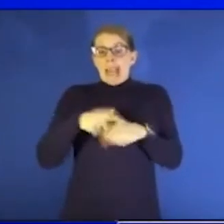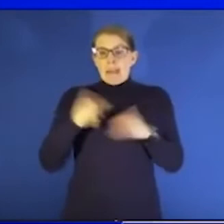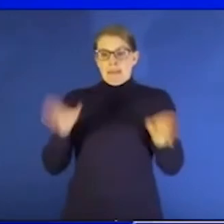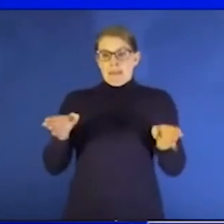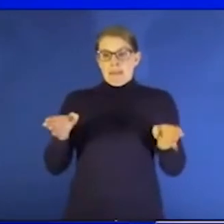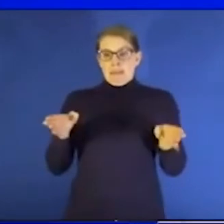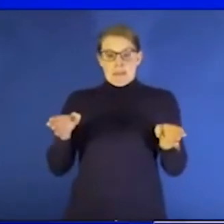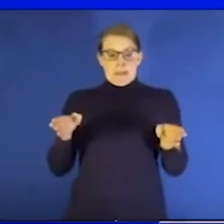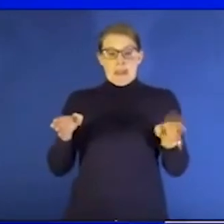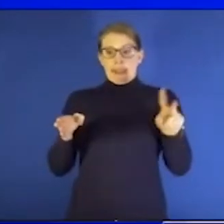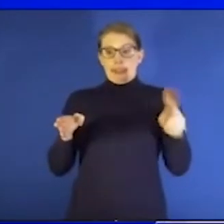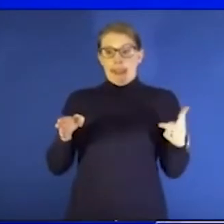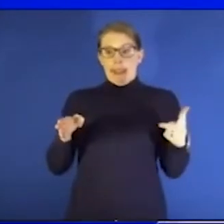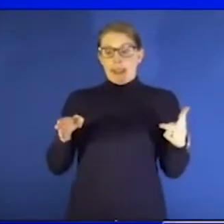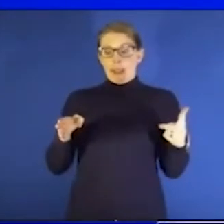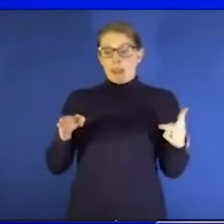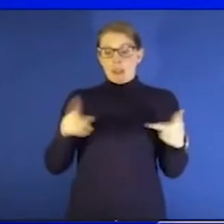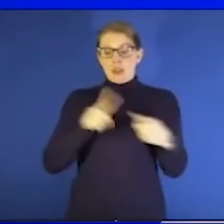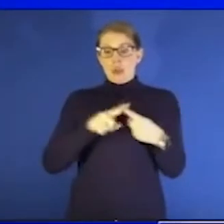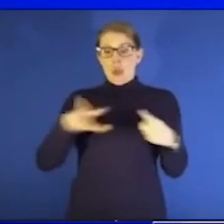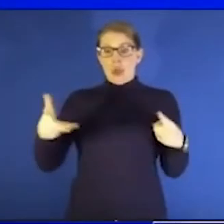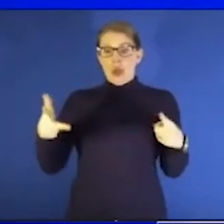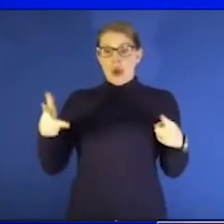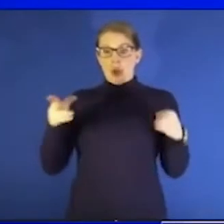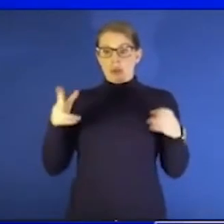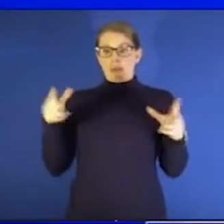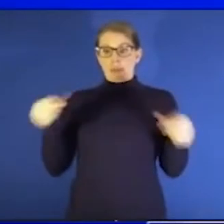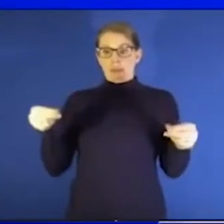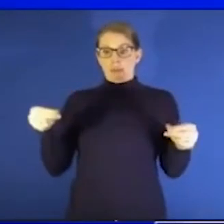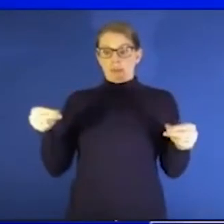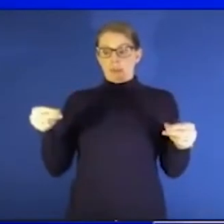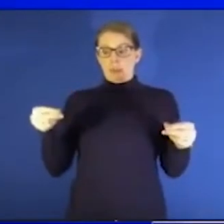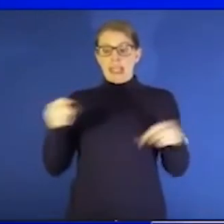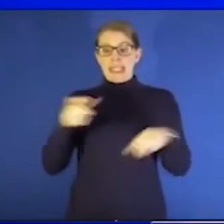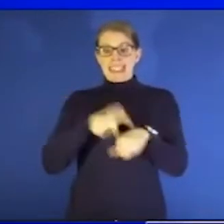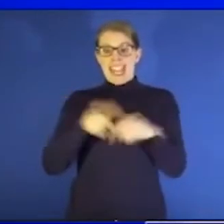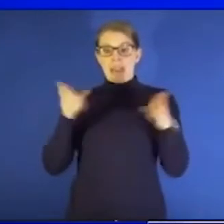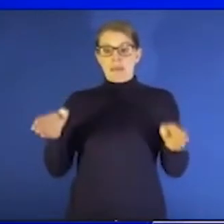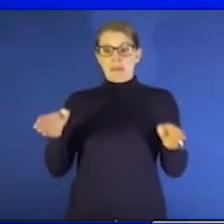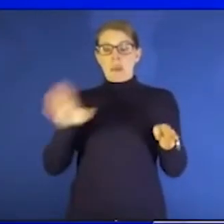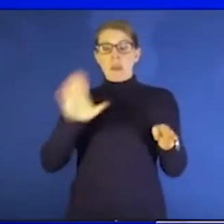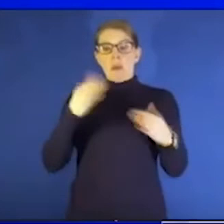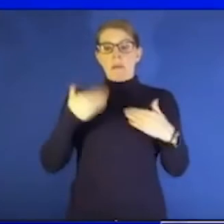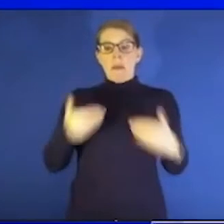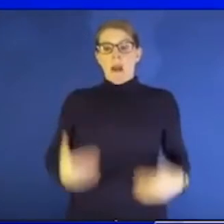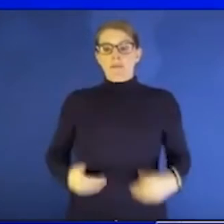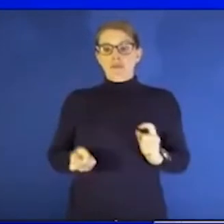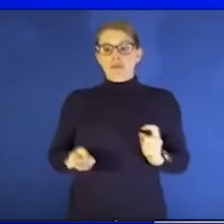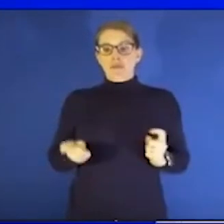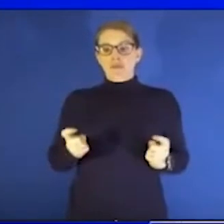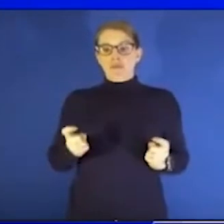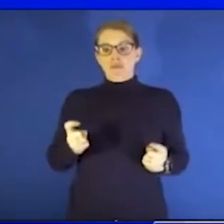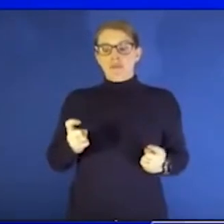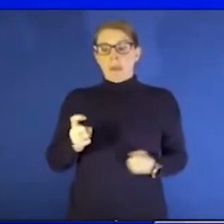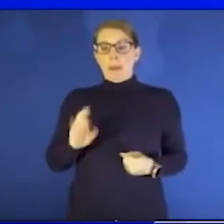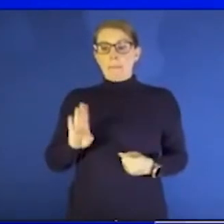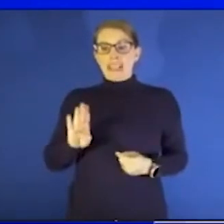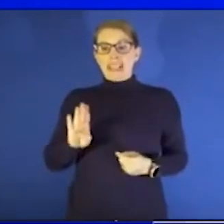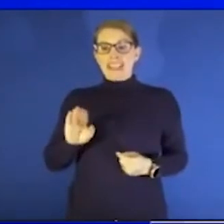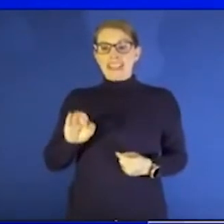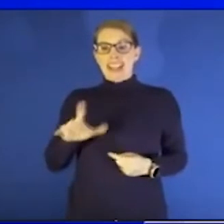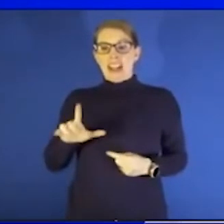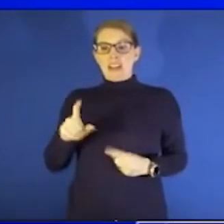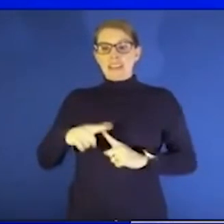second dose to that third dose, because it's within that time frame that your body is evolving. Those B cell and T cell responses